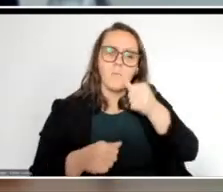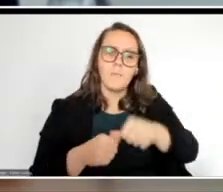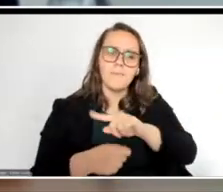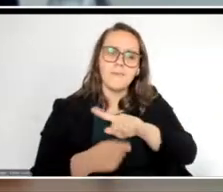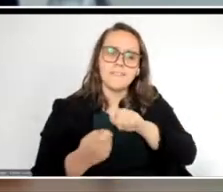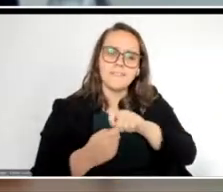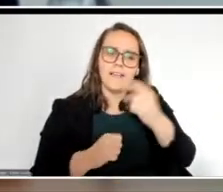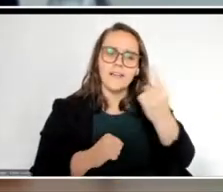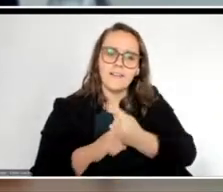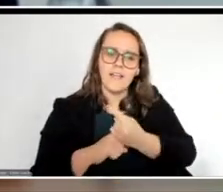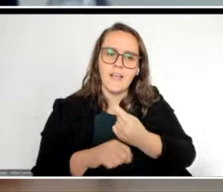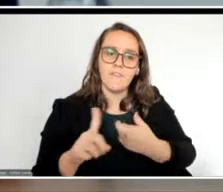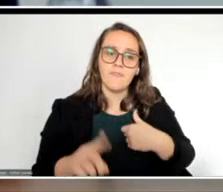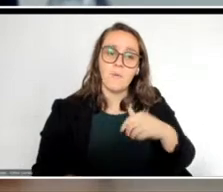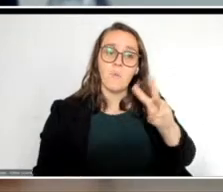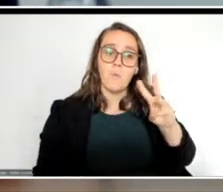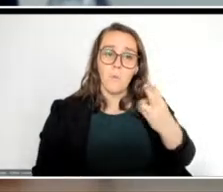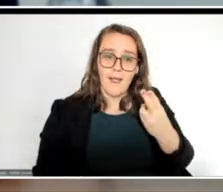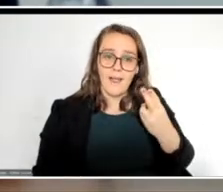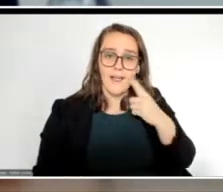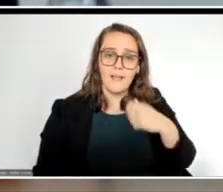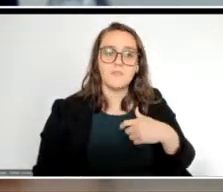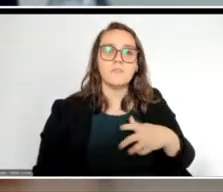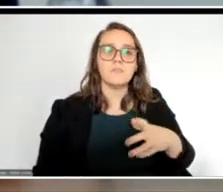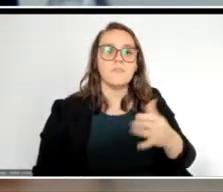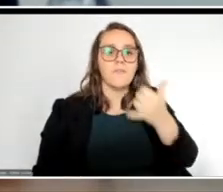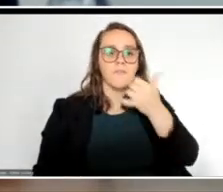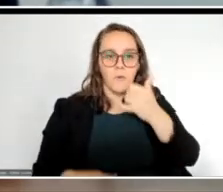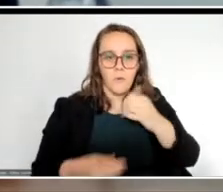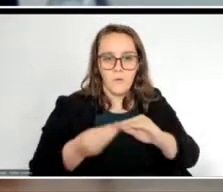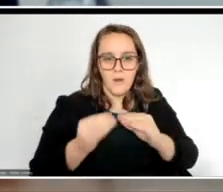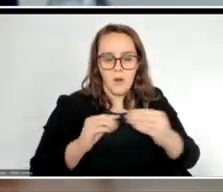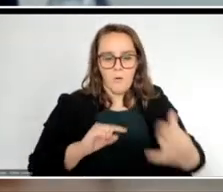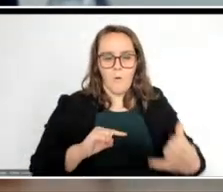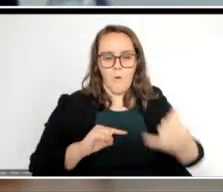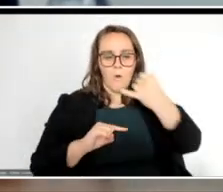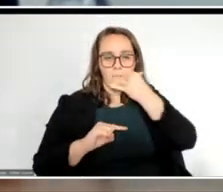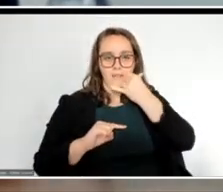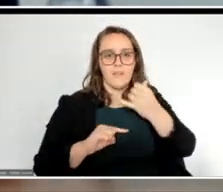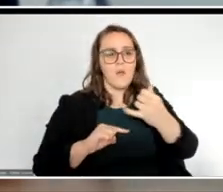switchboard, and it was President Trump who had contacted me.